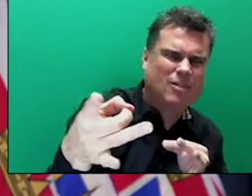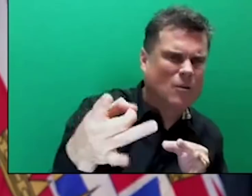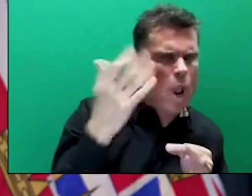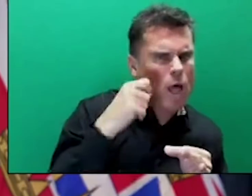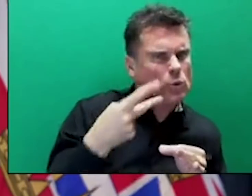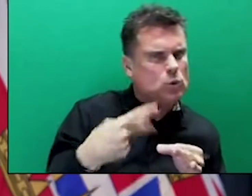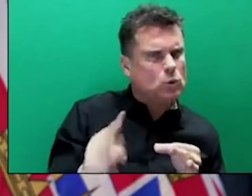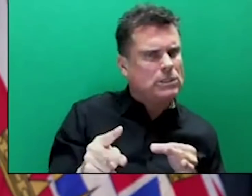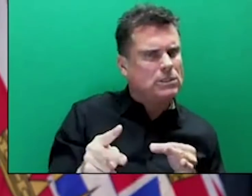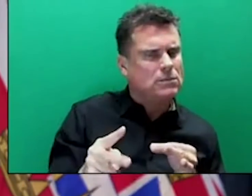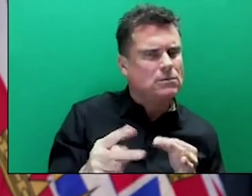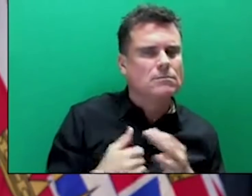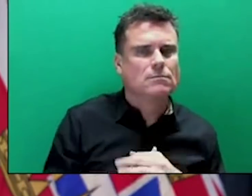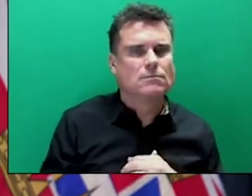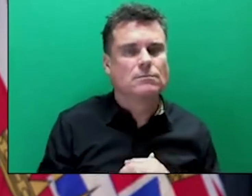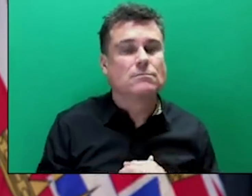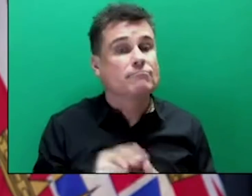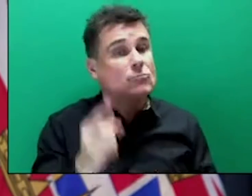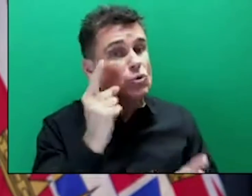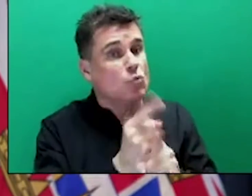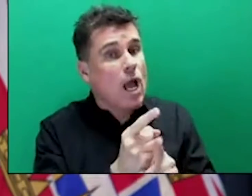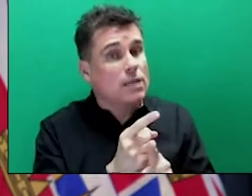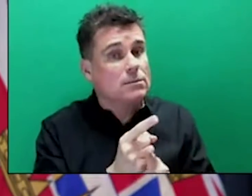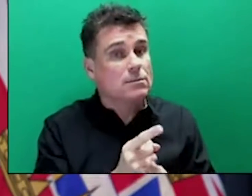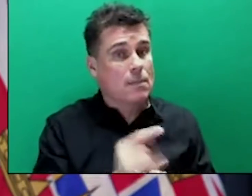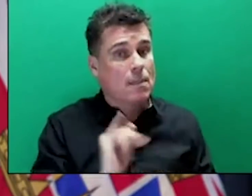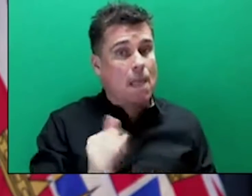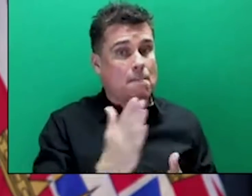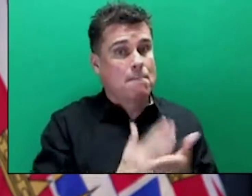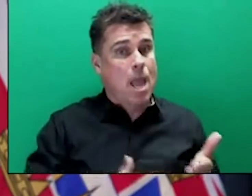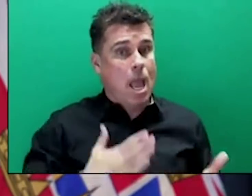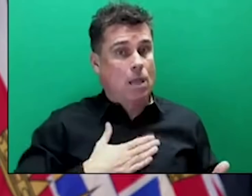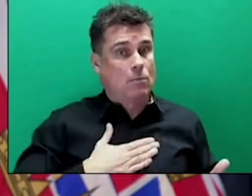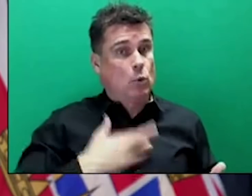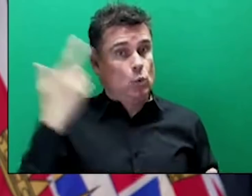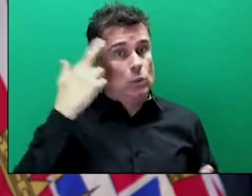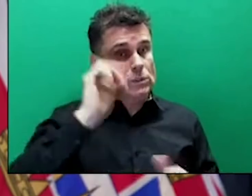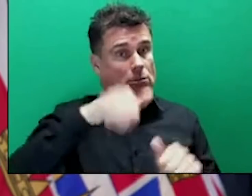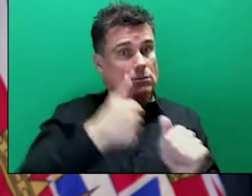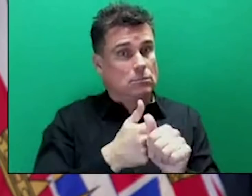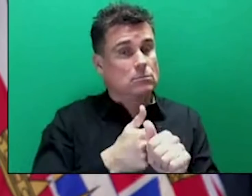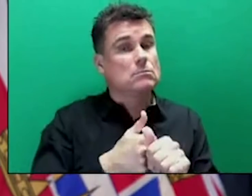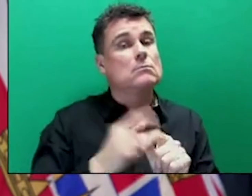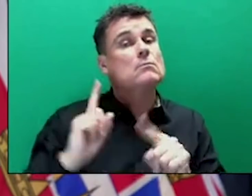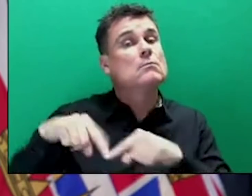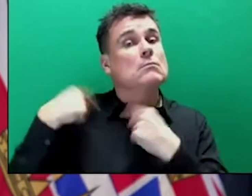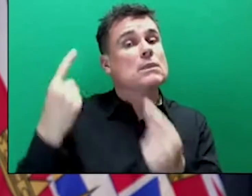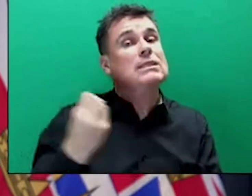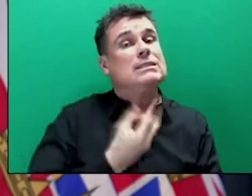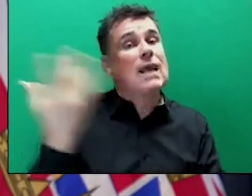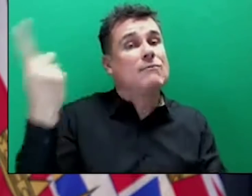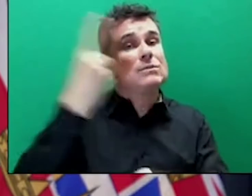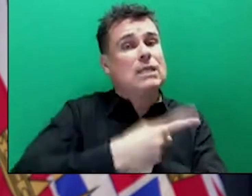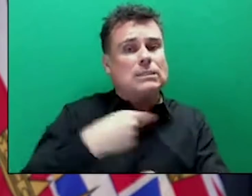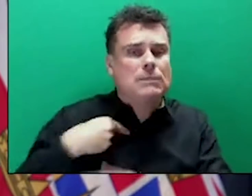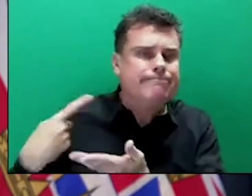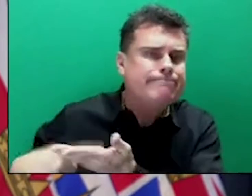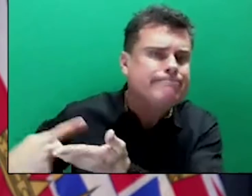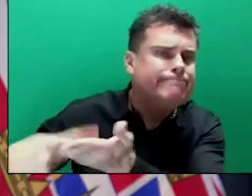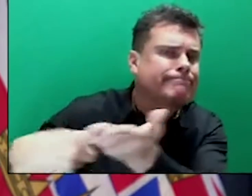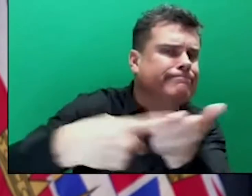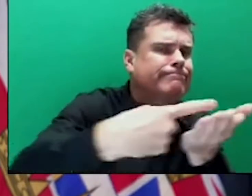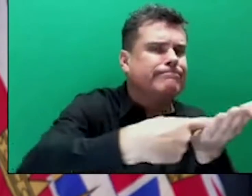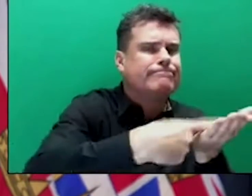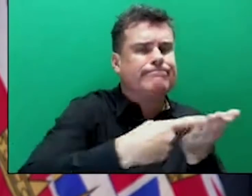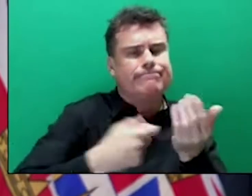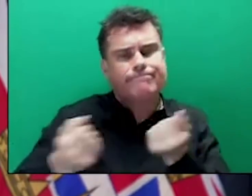I've had a lot of discussions over the last 10 days, but particularly over the last few days with a number of my colleagues in particular